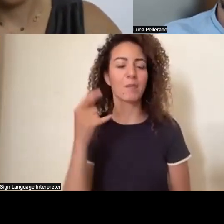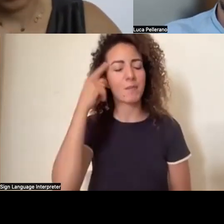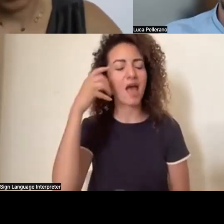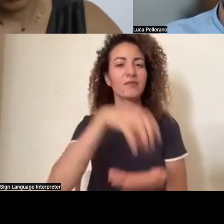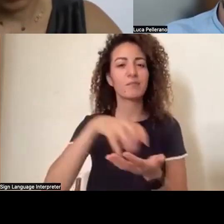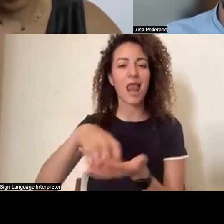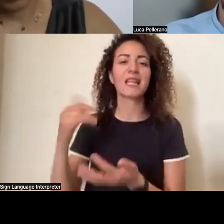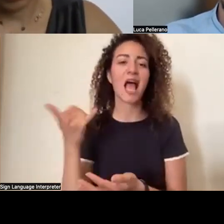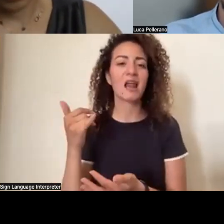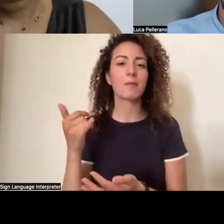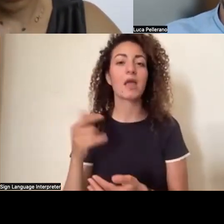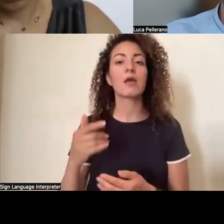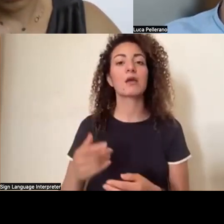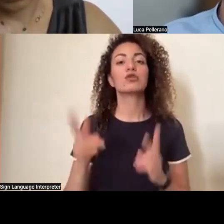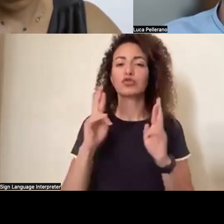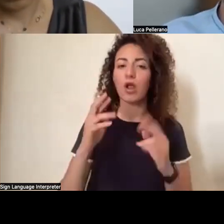dialogue in future